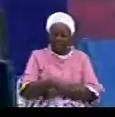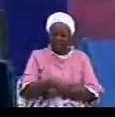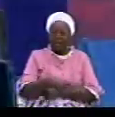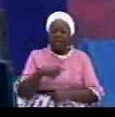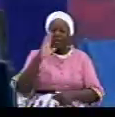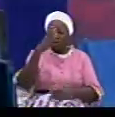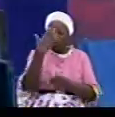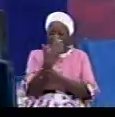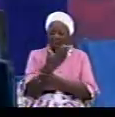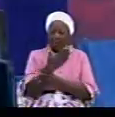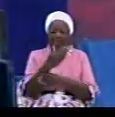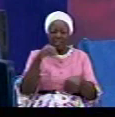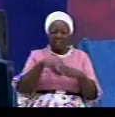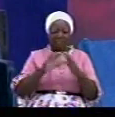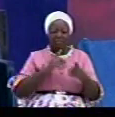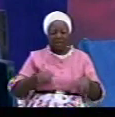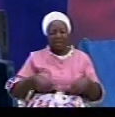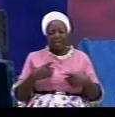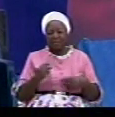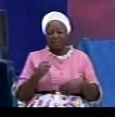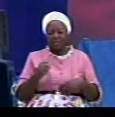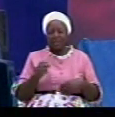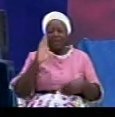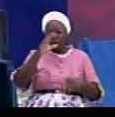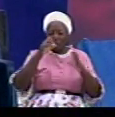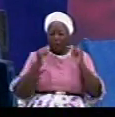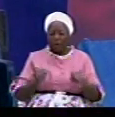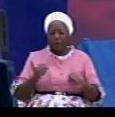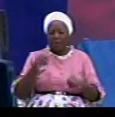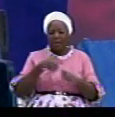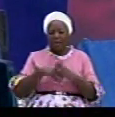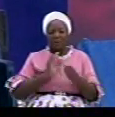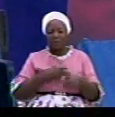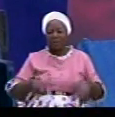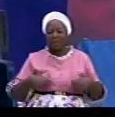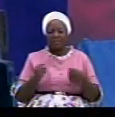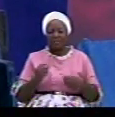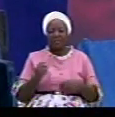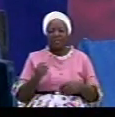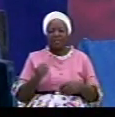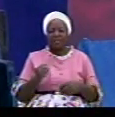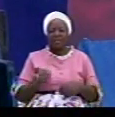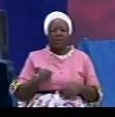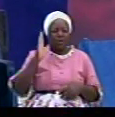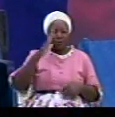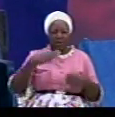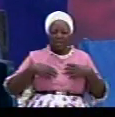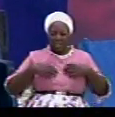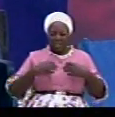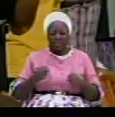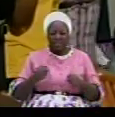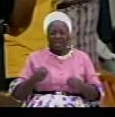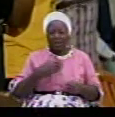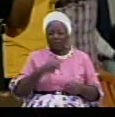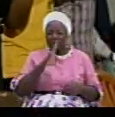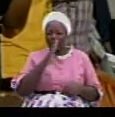our lives, your power in our lives will be